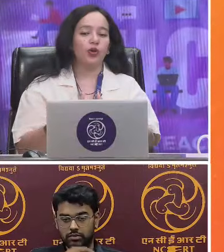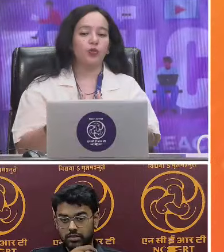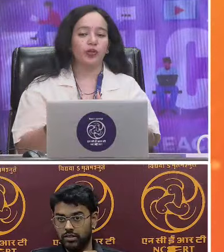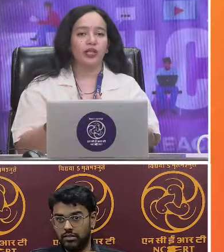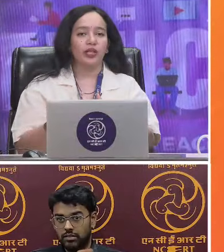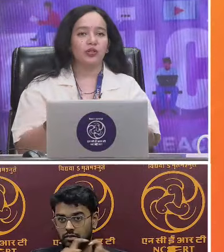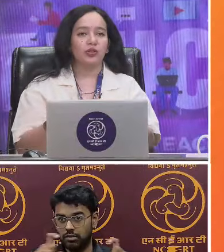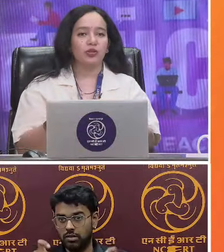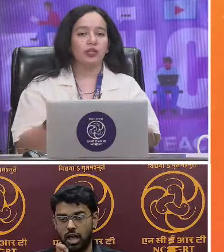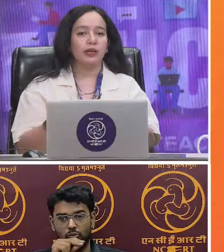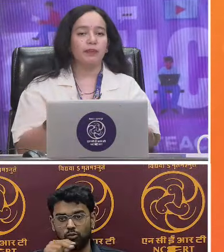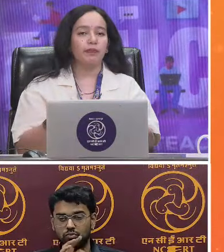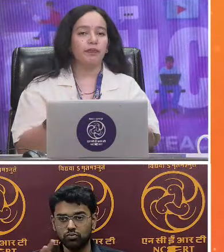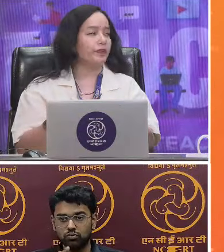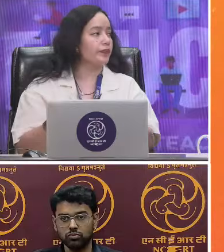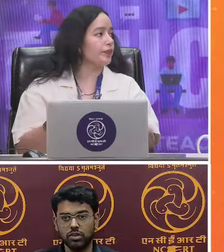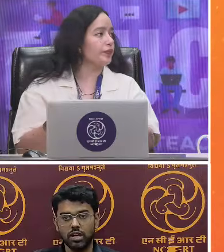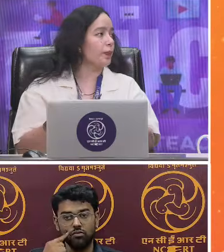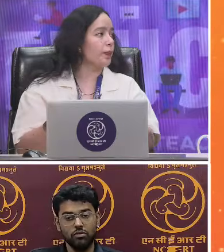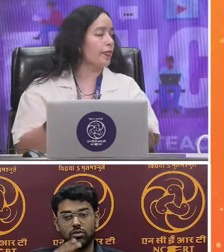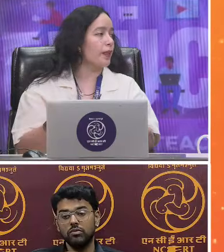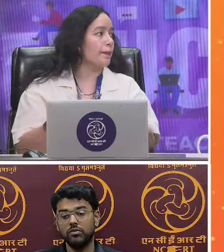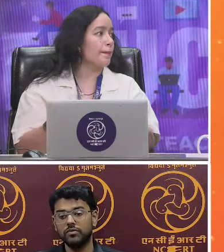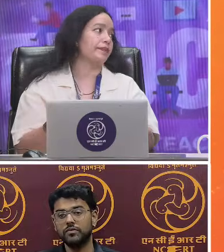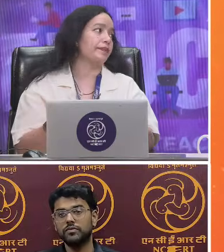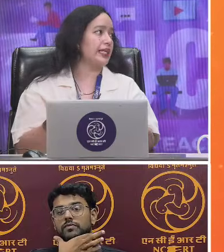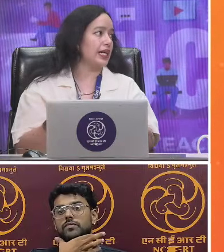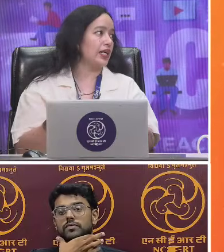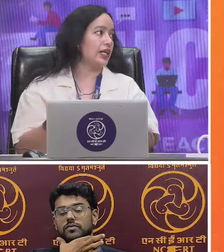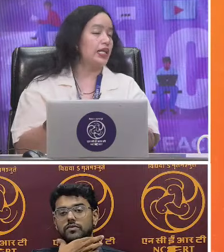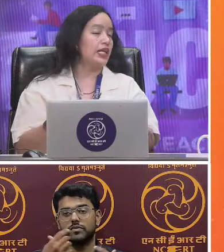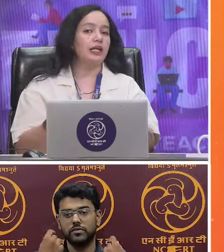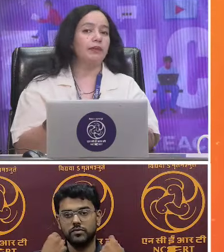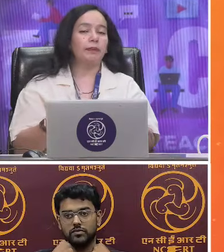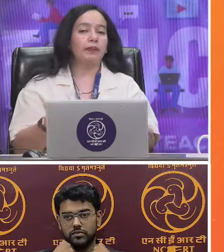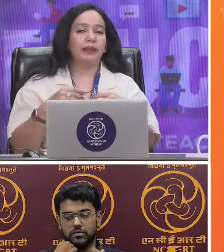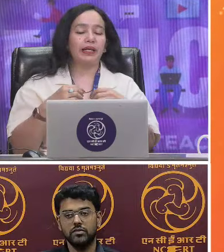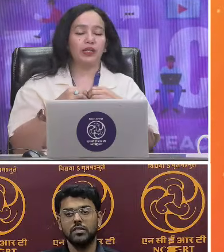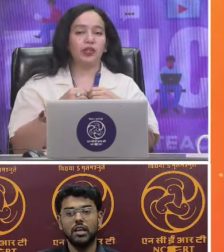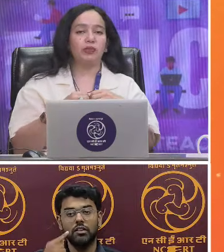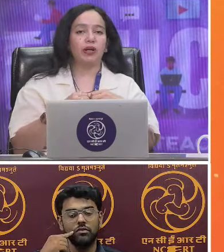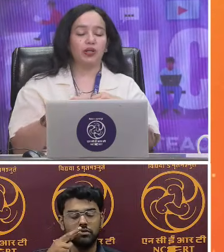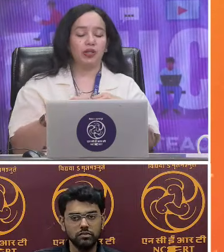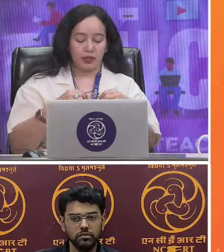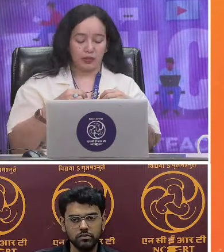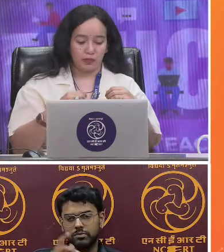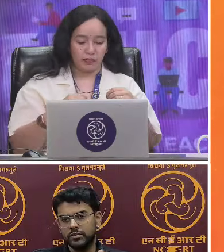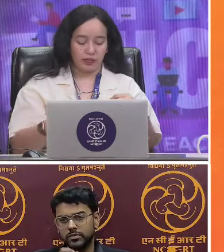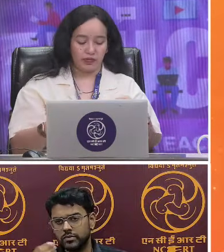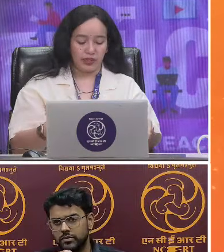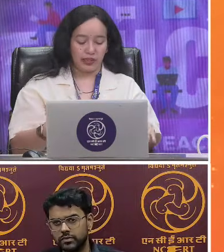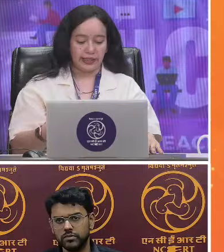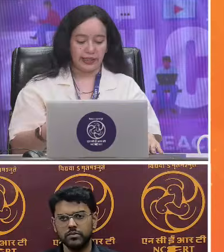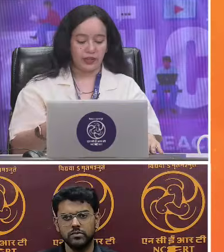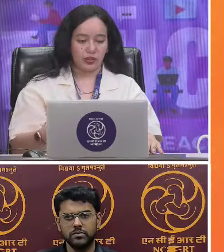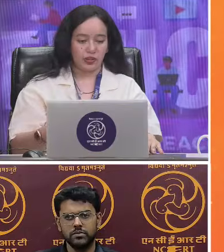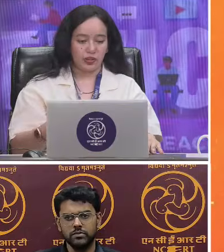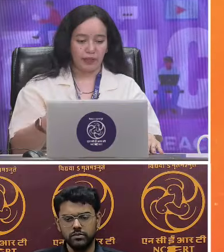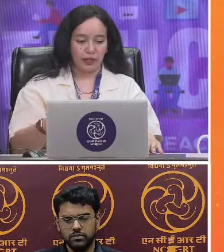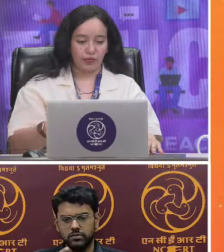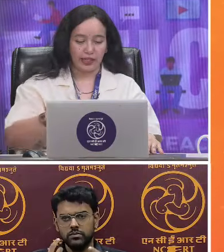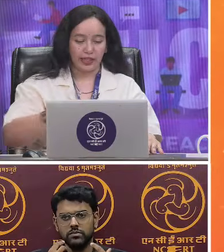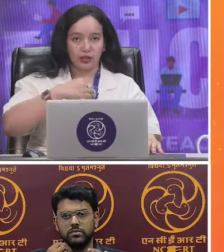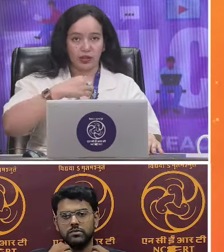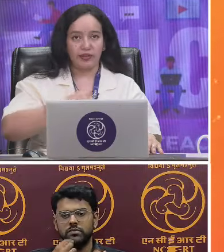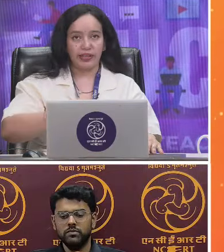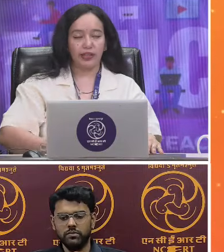good output. So or if you're wearing a high neck, you're placing it here. Some people play like they'll use the